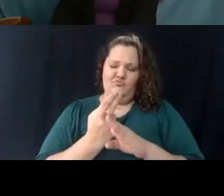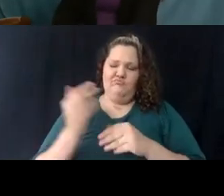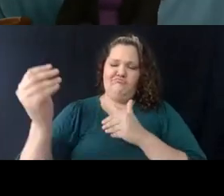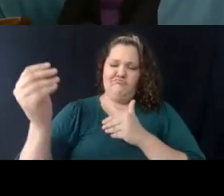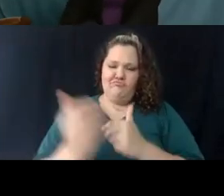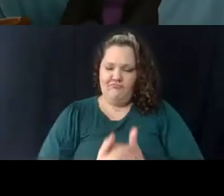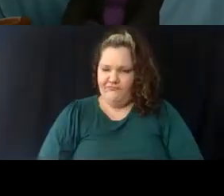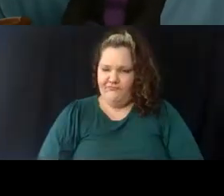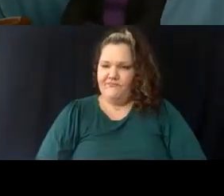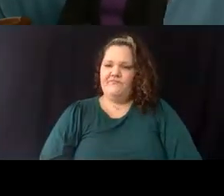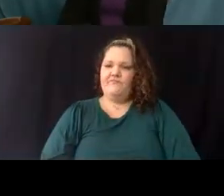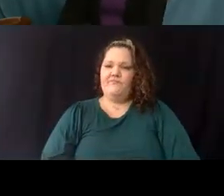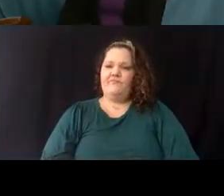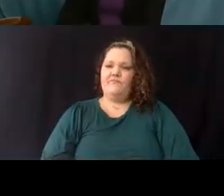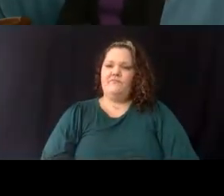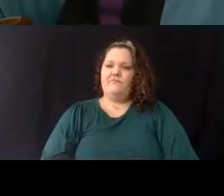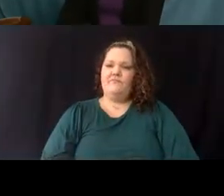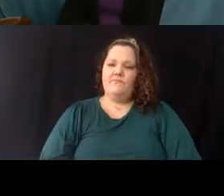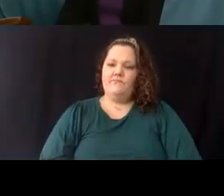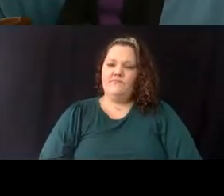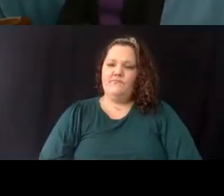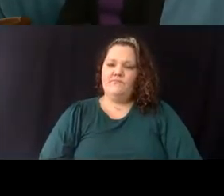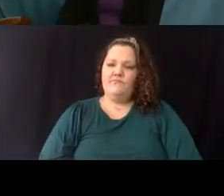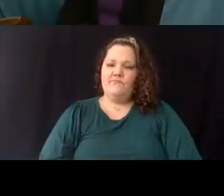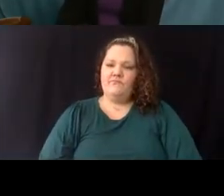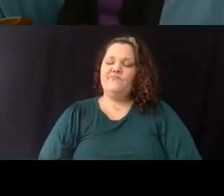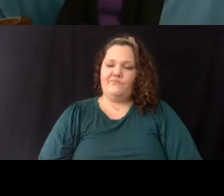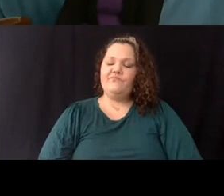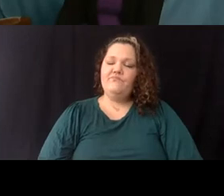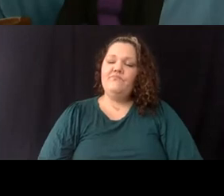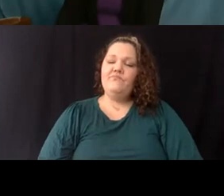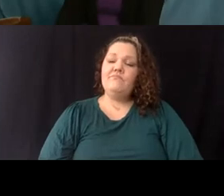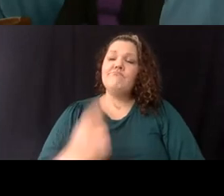I'll actually discuss a little bit more about language use further on in my presentation.